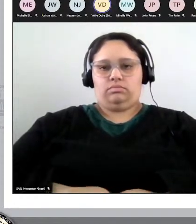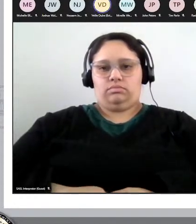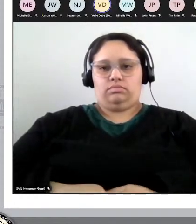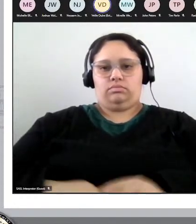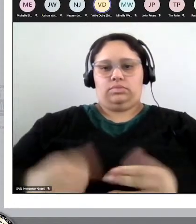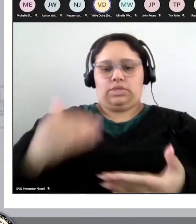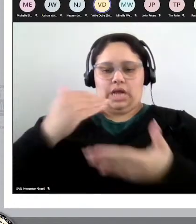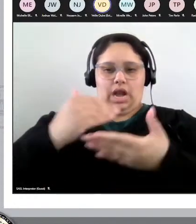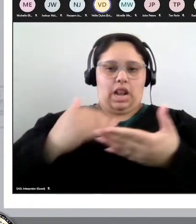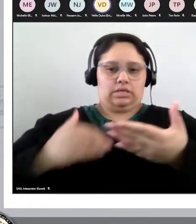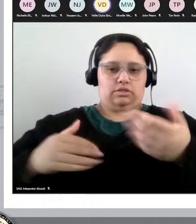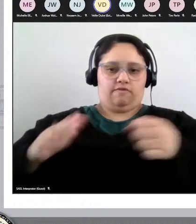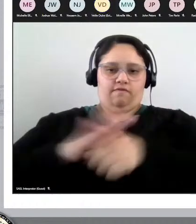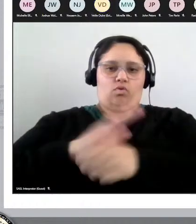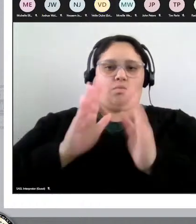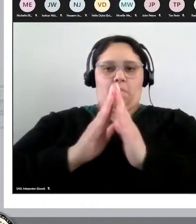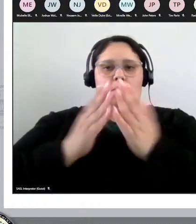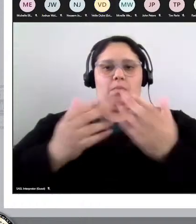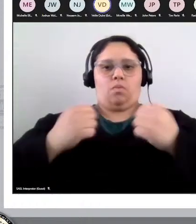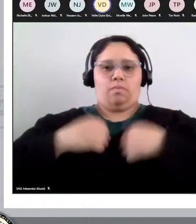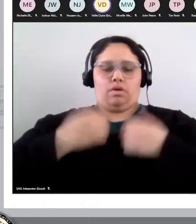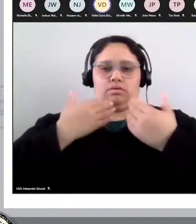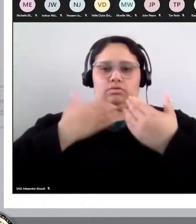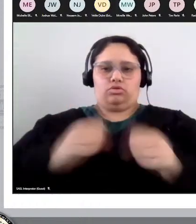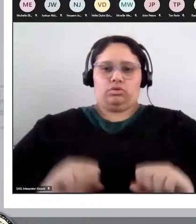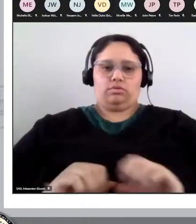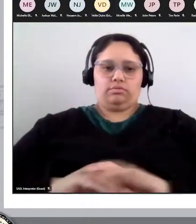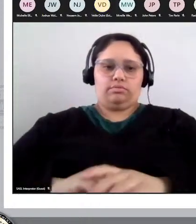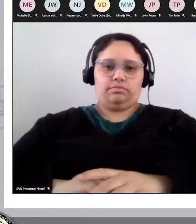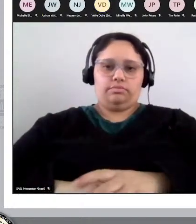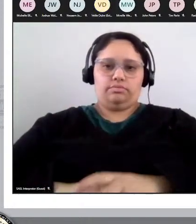book, Chair.